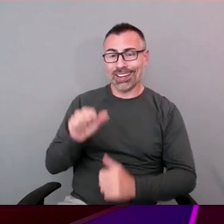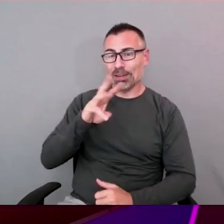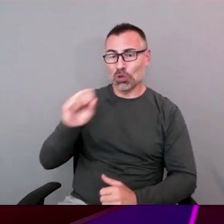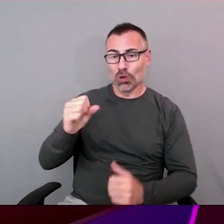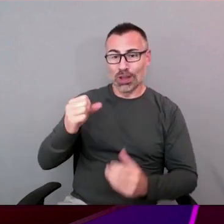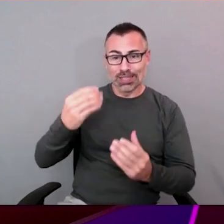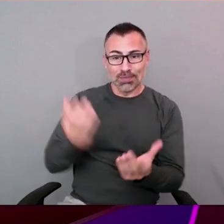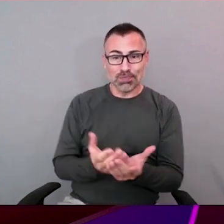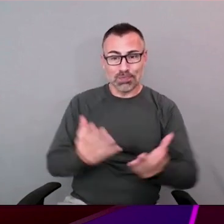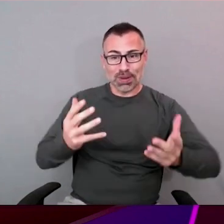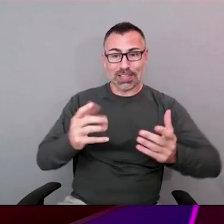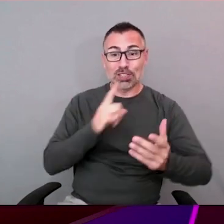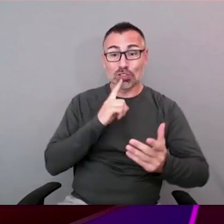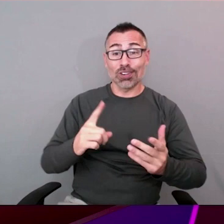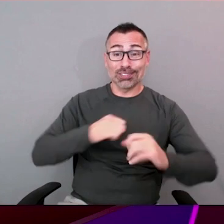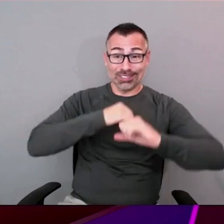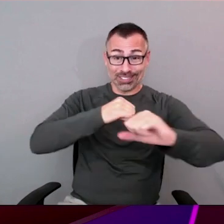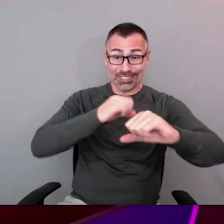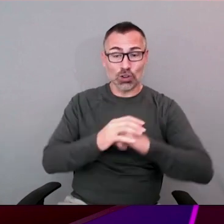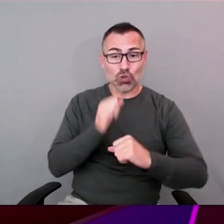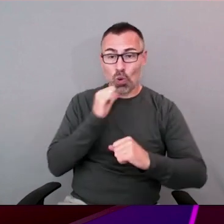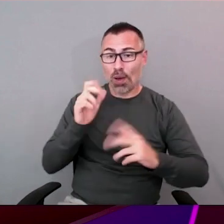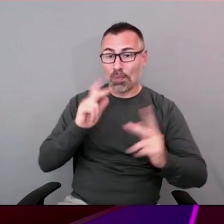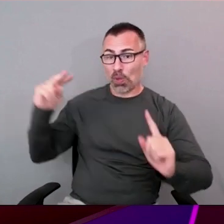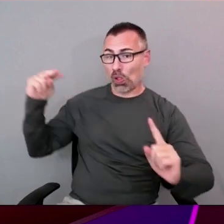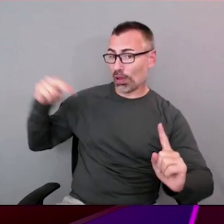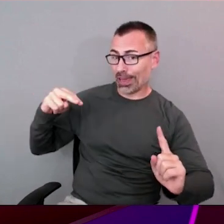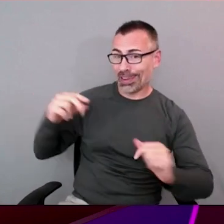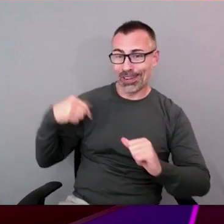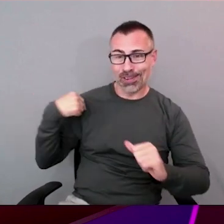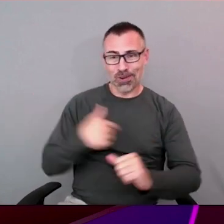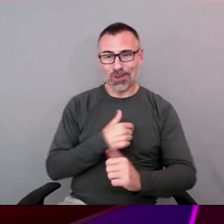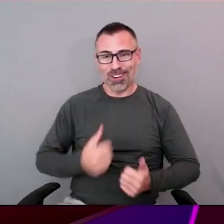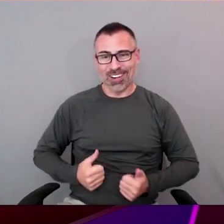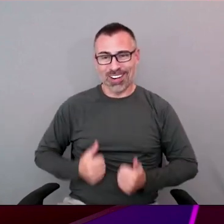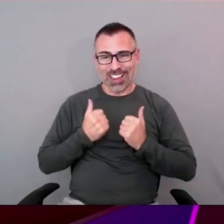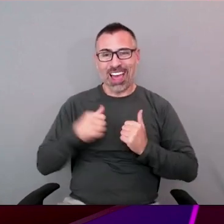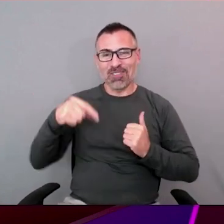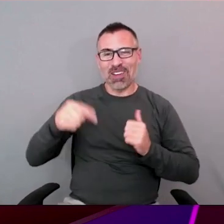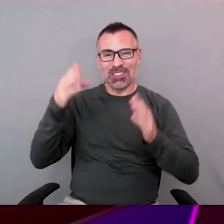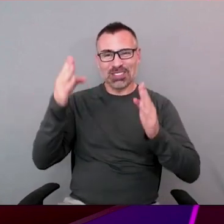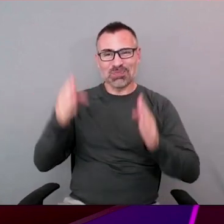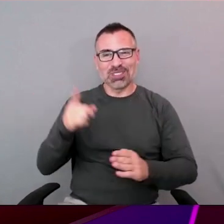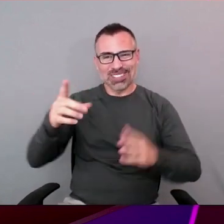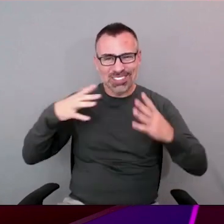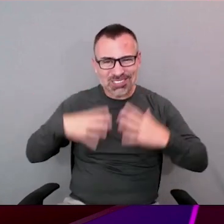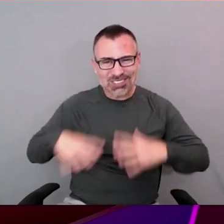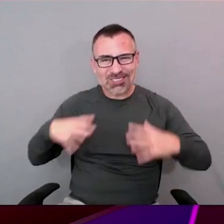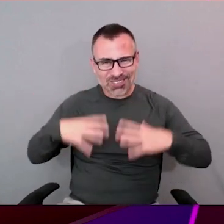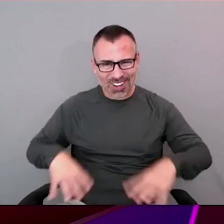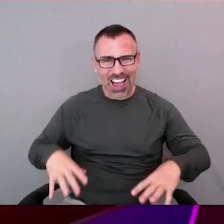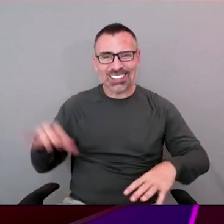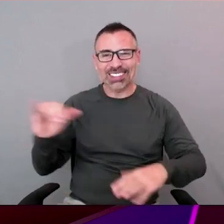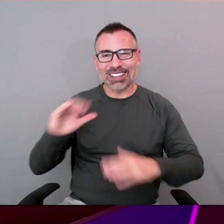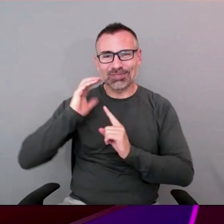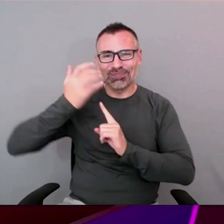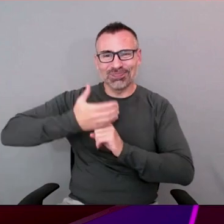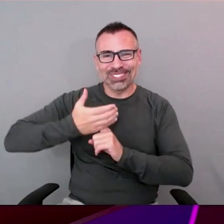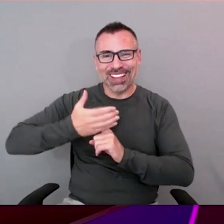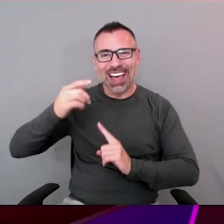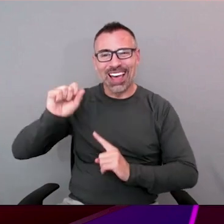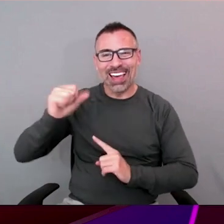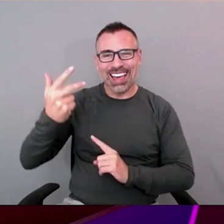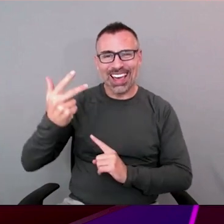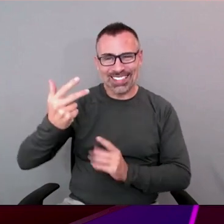at reInvent in Las Vegas, and there's this person dressed up in an S3 bucket costume, and they dip down, and I was able to peer